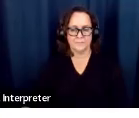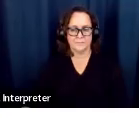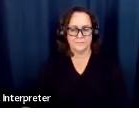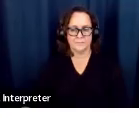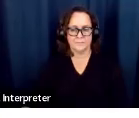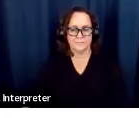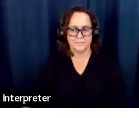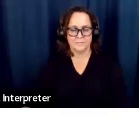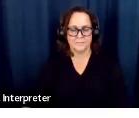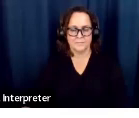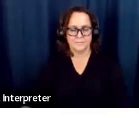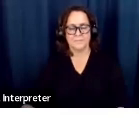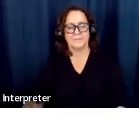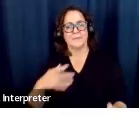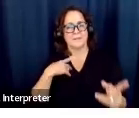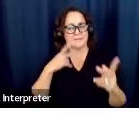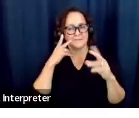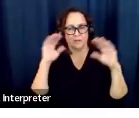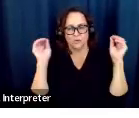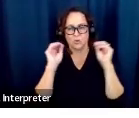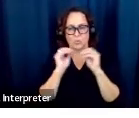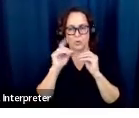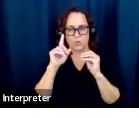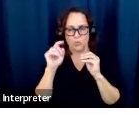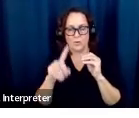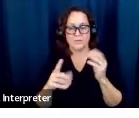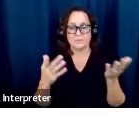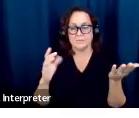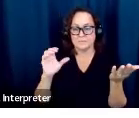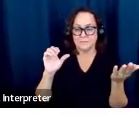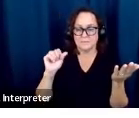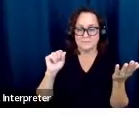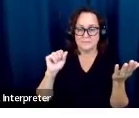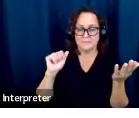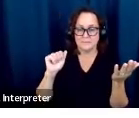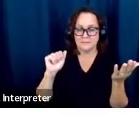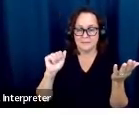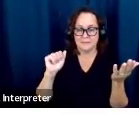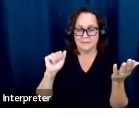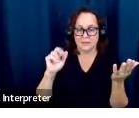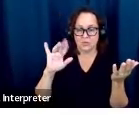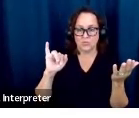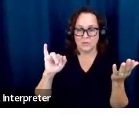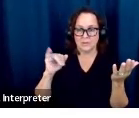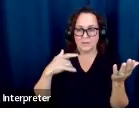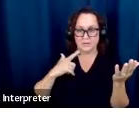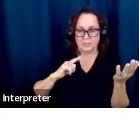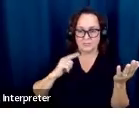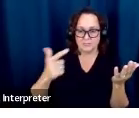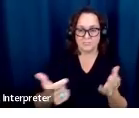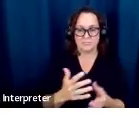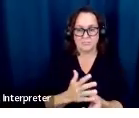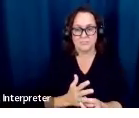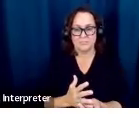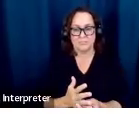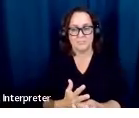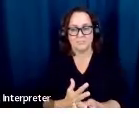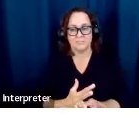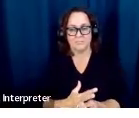All right, I'm not seeing any more as yet. So Sari, I will throw it to you if you'd like to do our final send